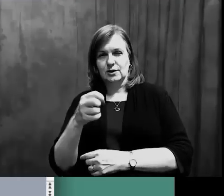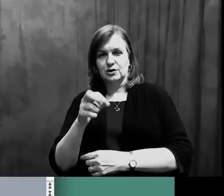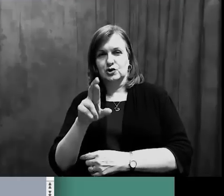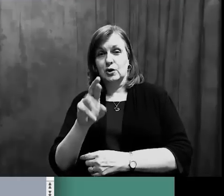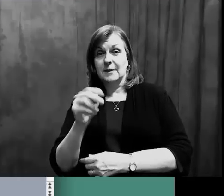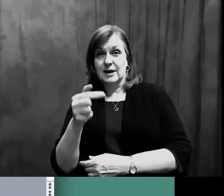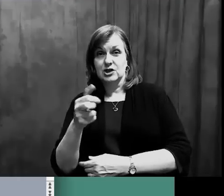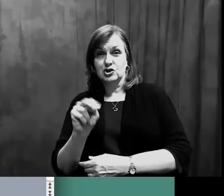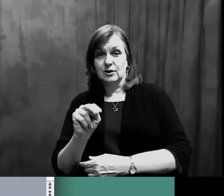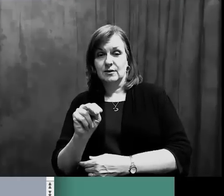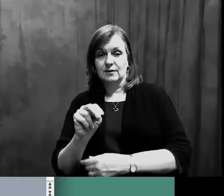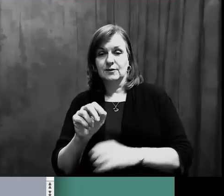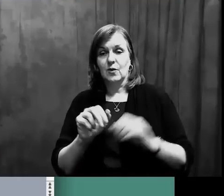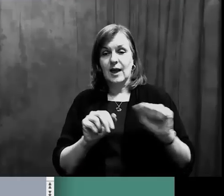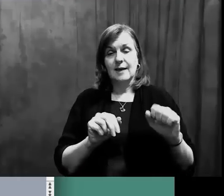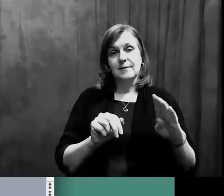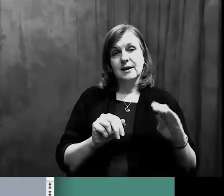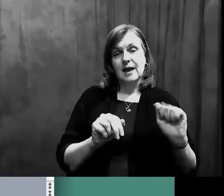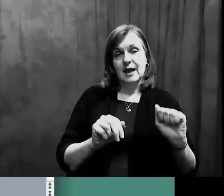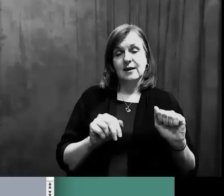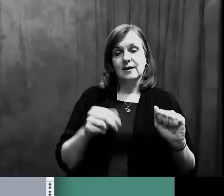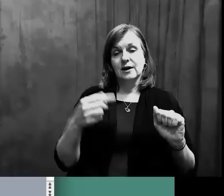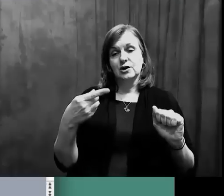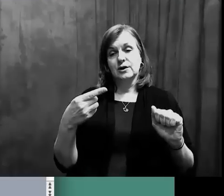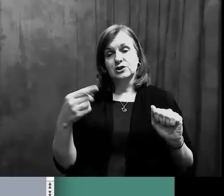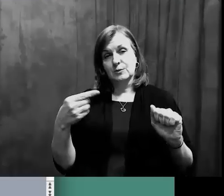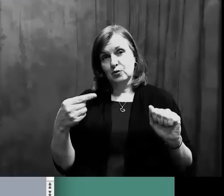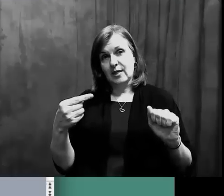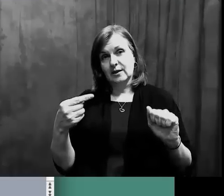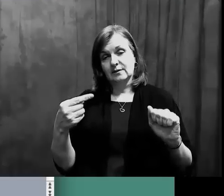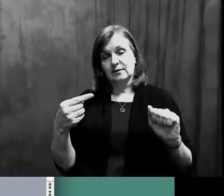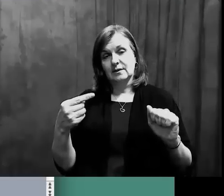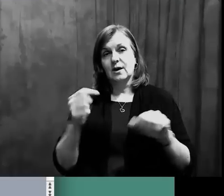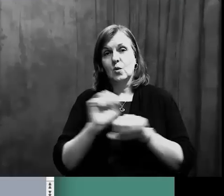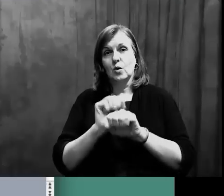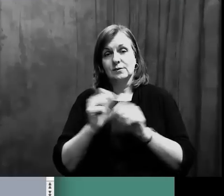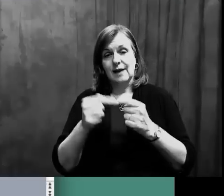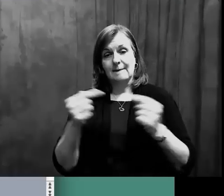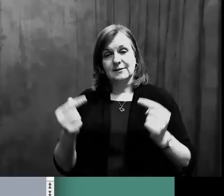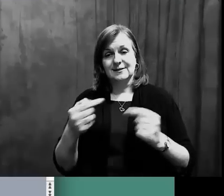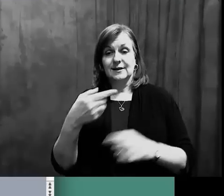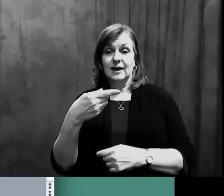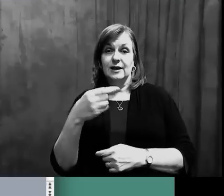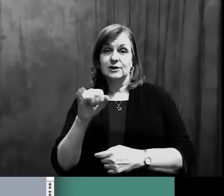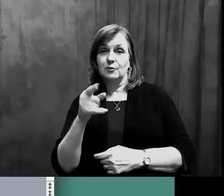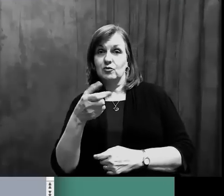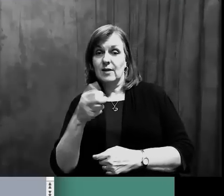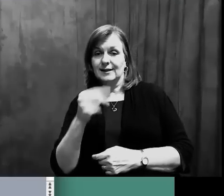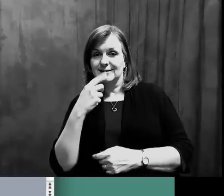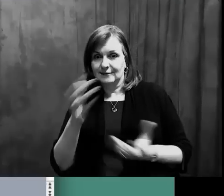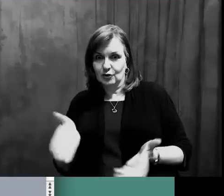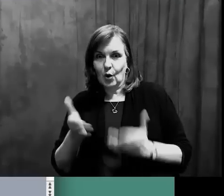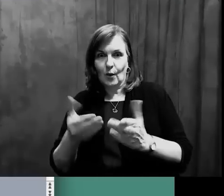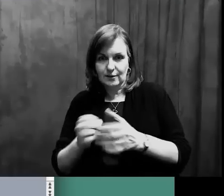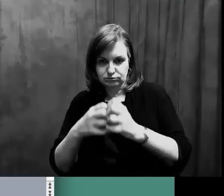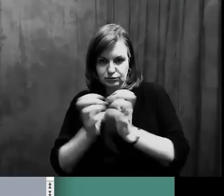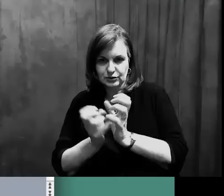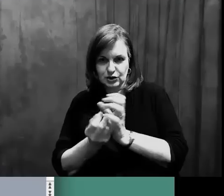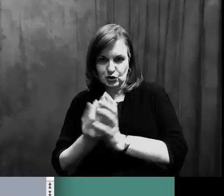germination. So ABA and gibberellin are going to work together. Again, these are a set of antagonistic